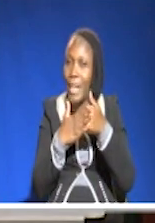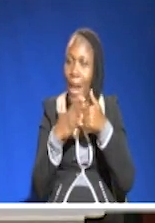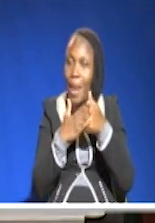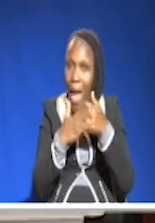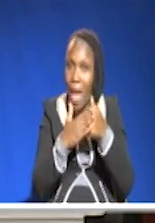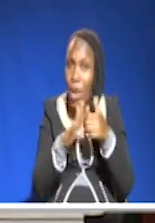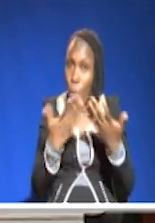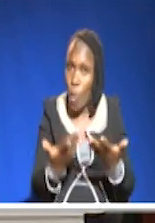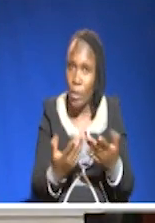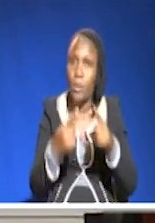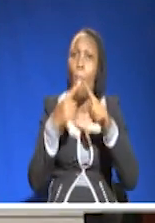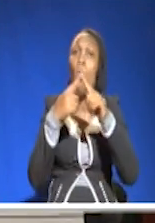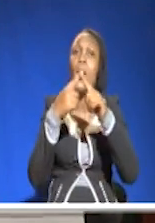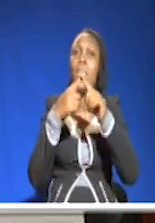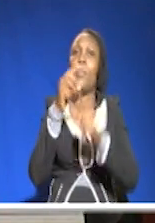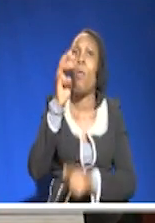multiple of 3.